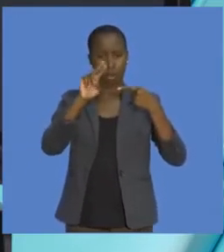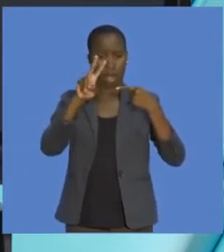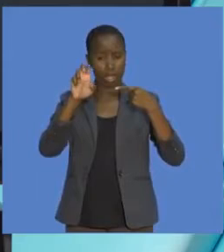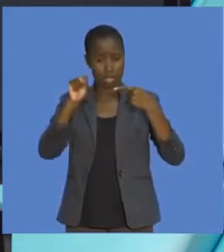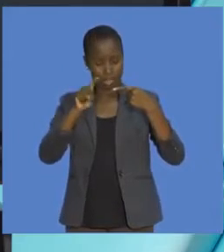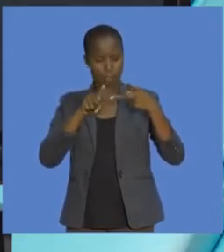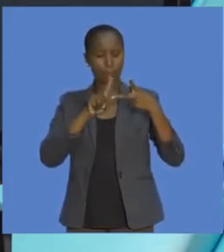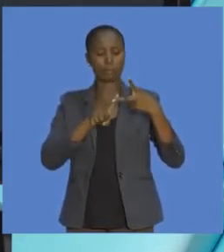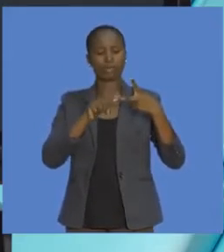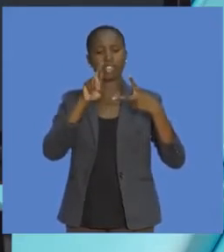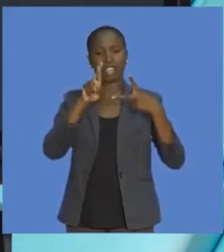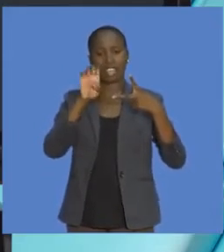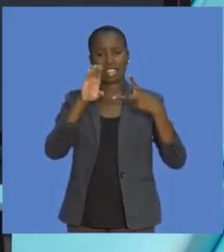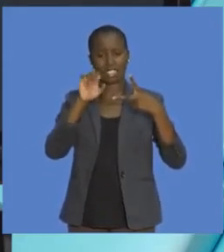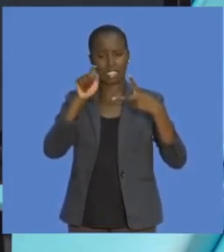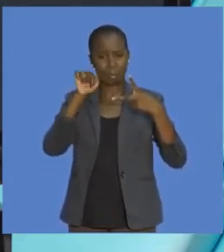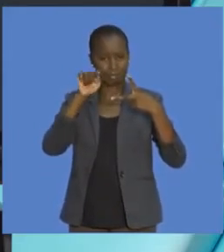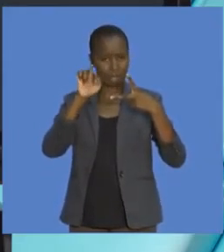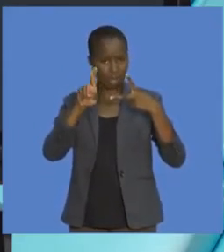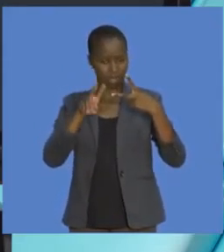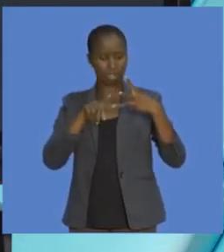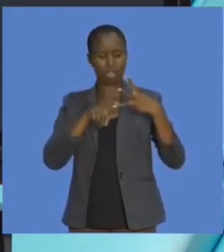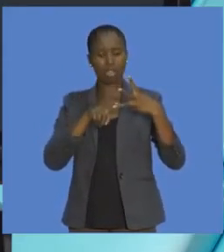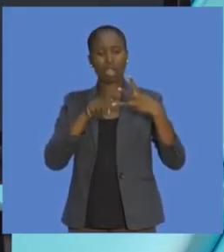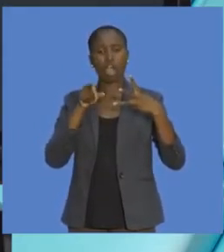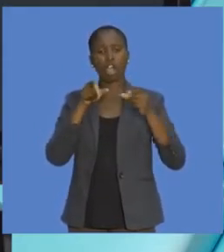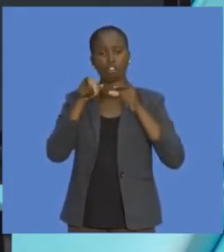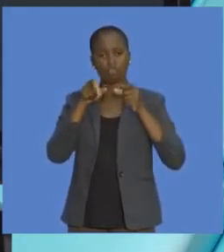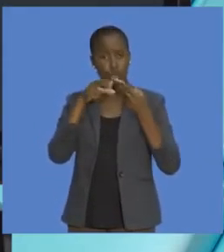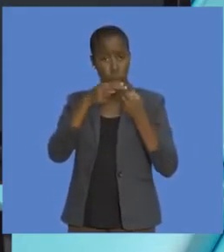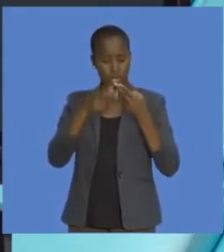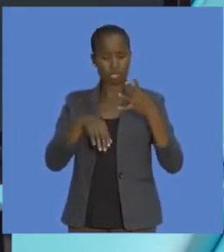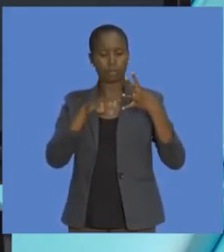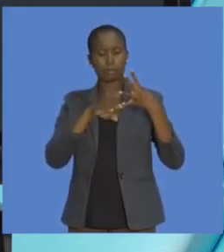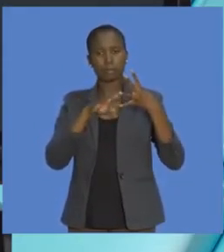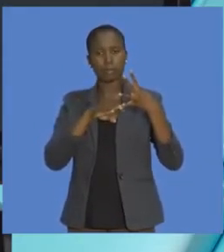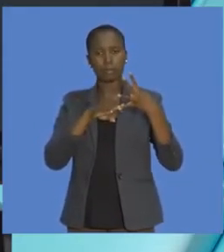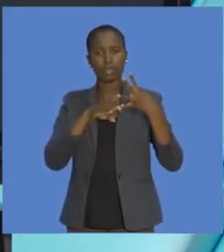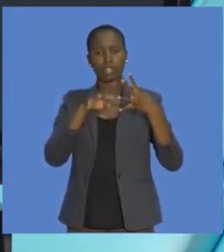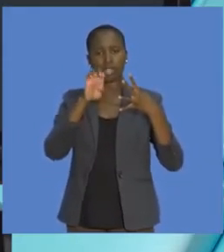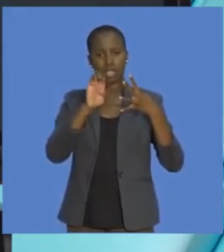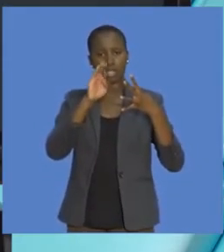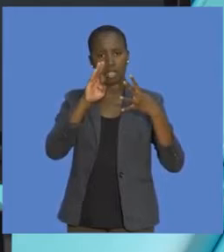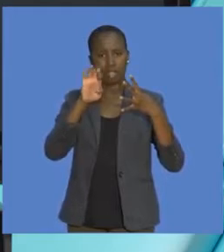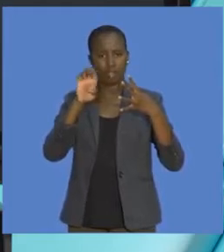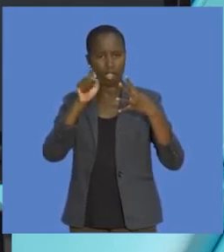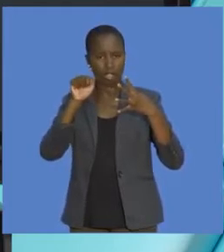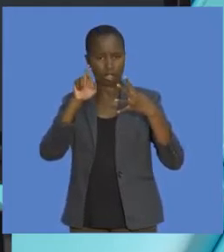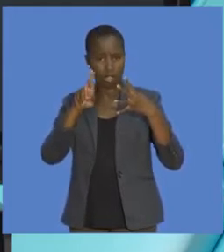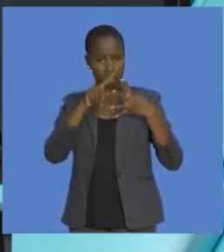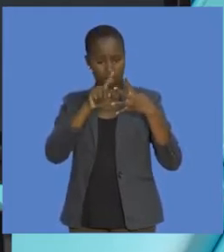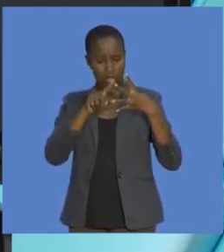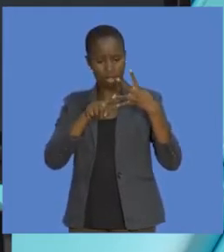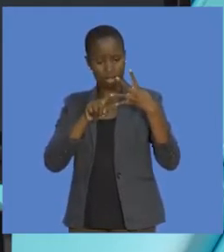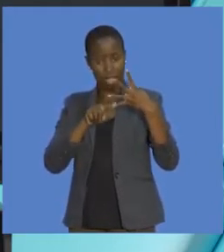a receptor, you have the control unit, and you have the effector. So if we apply those four concepts